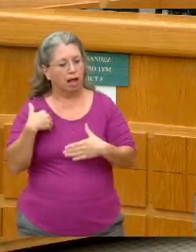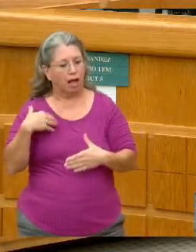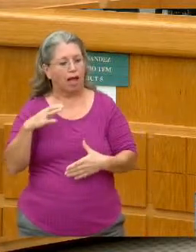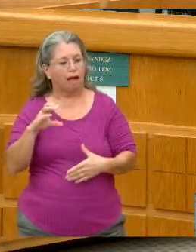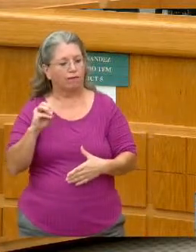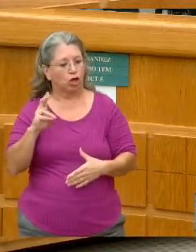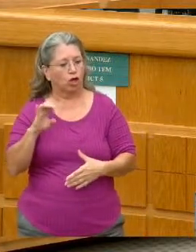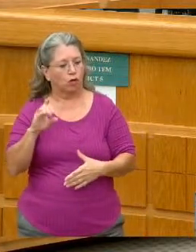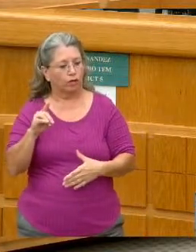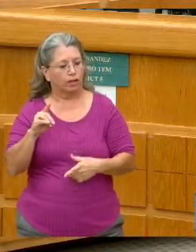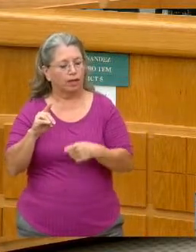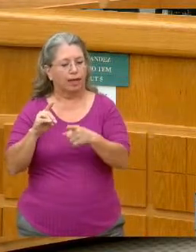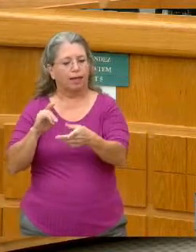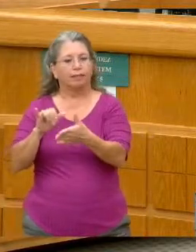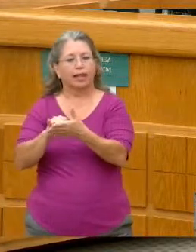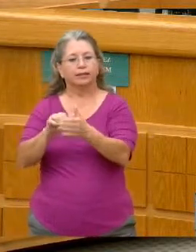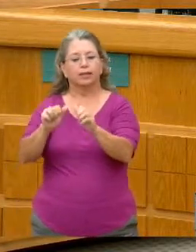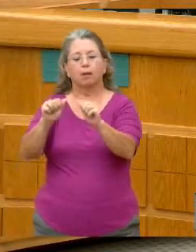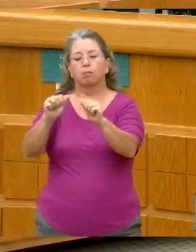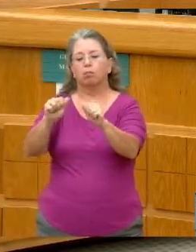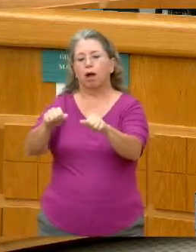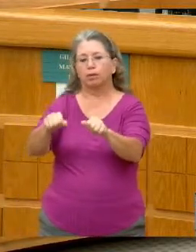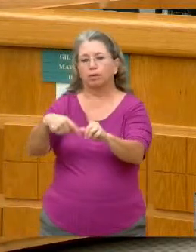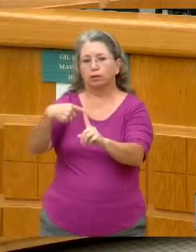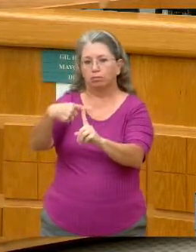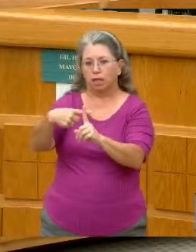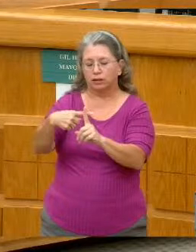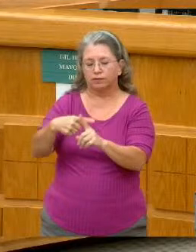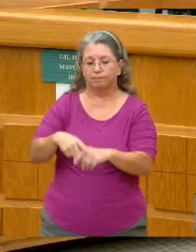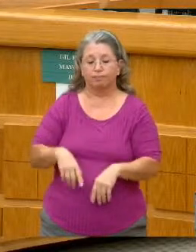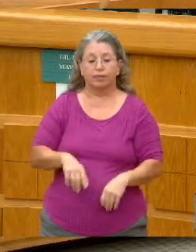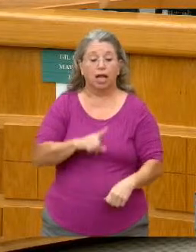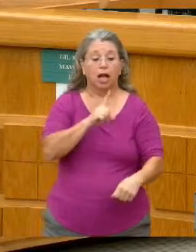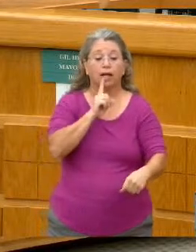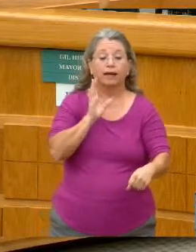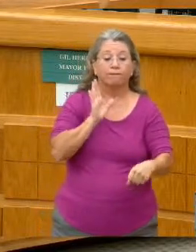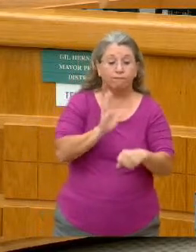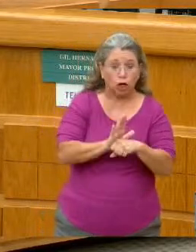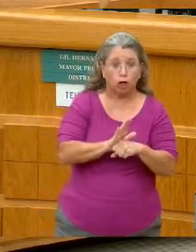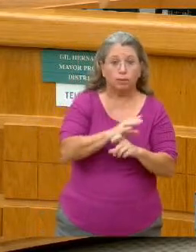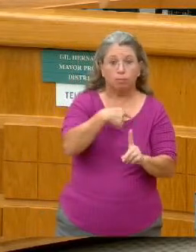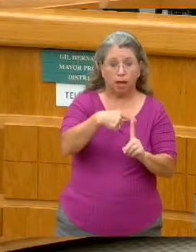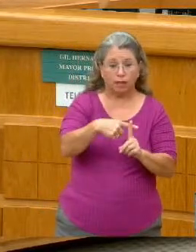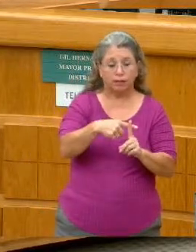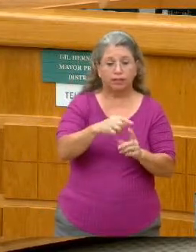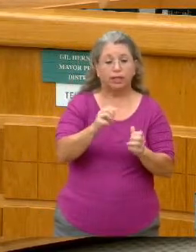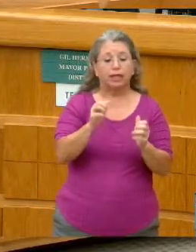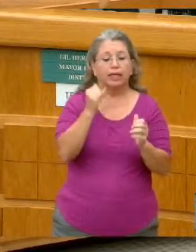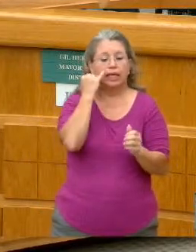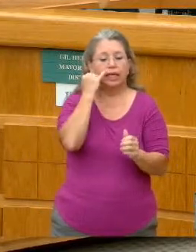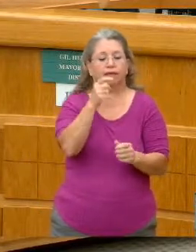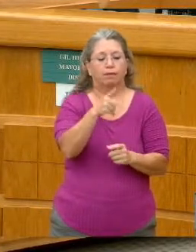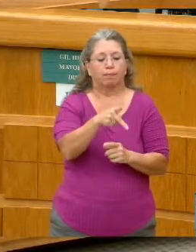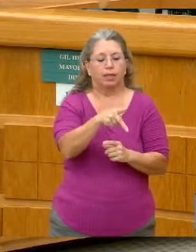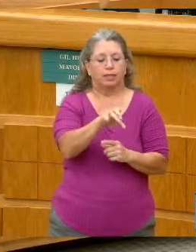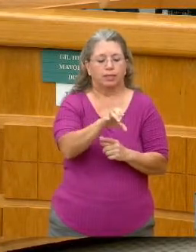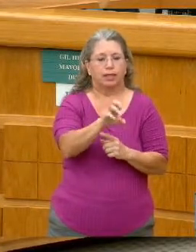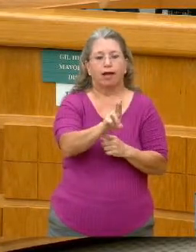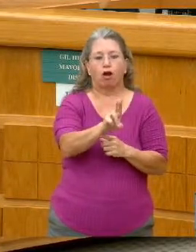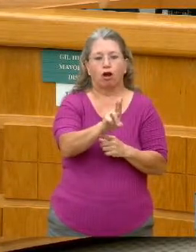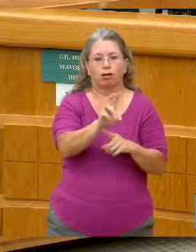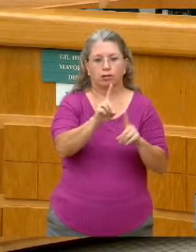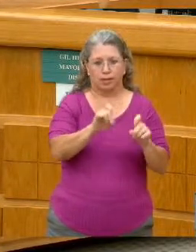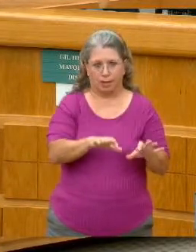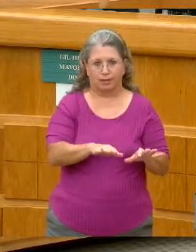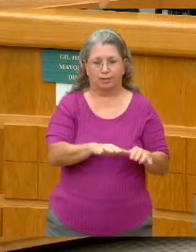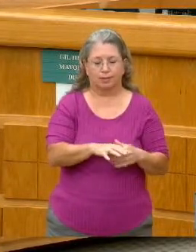probable positive. A confirmed positive is if the PCR test comes back positive. So it's only PCR tests that we're going